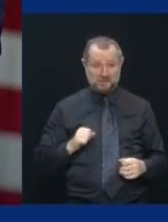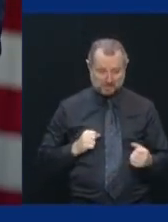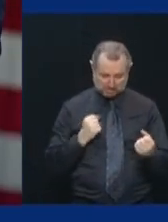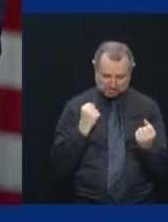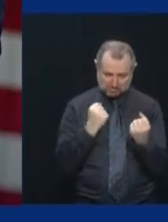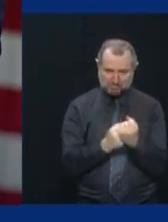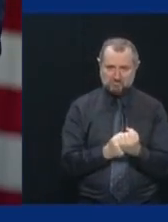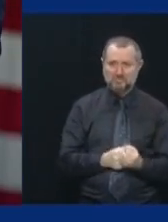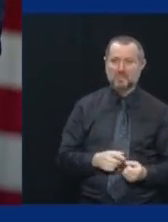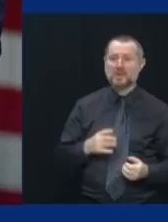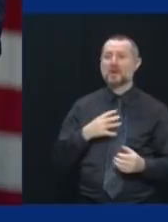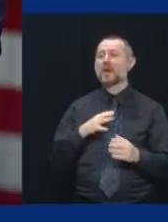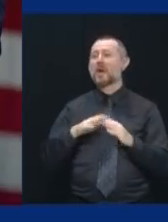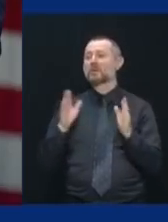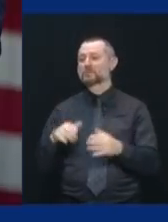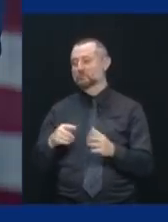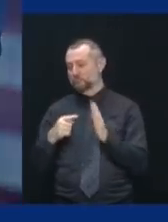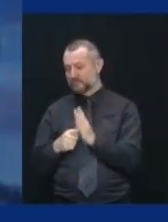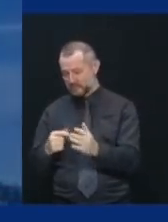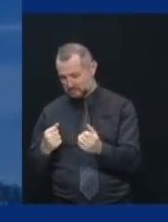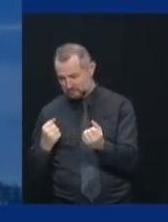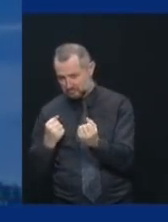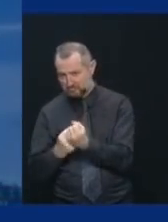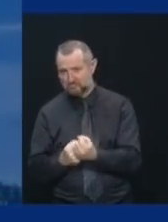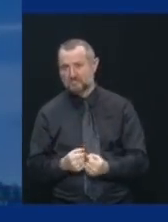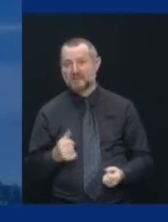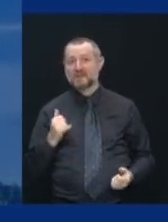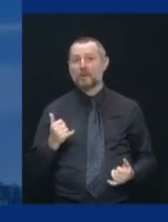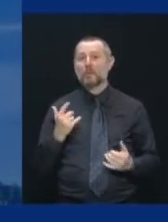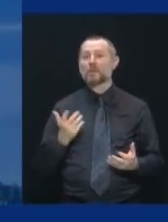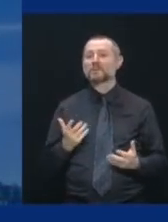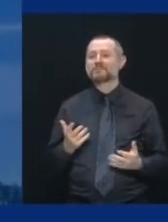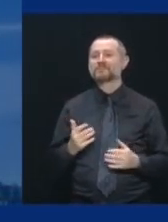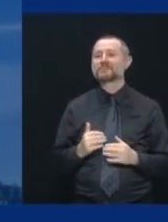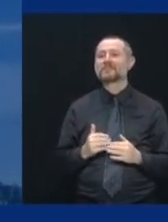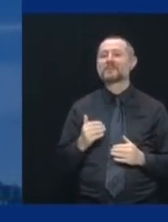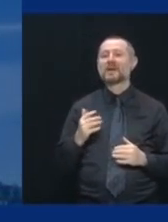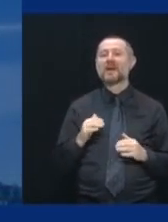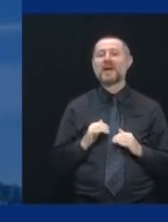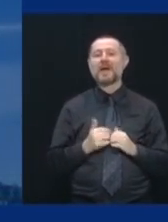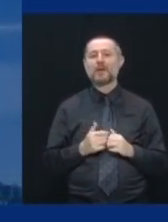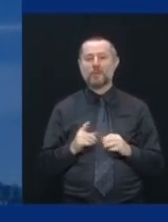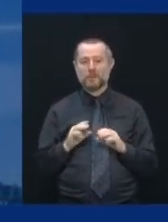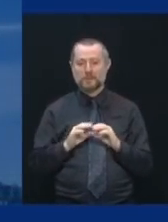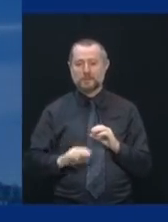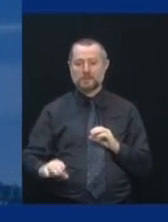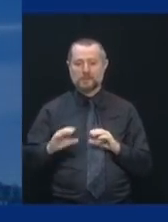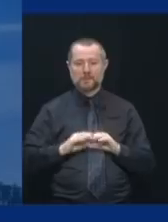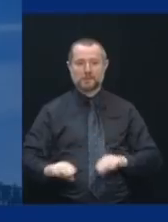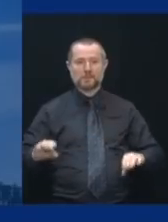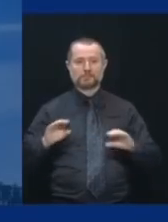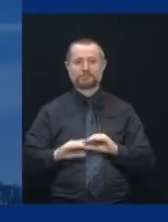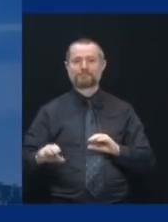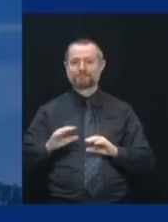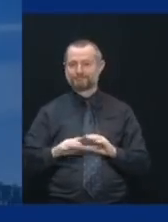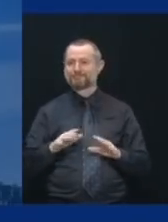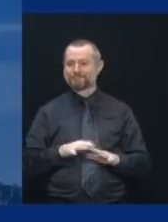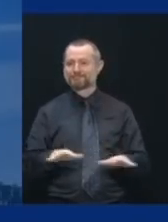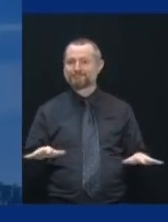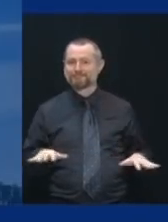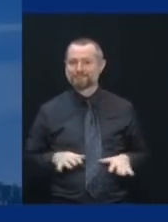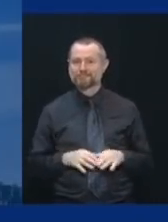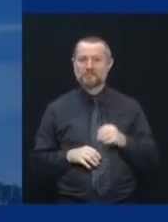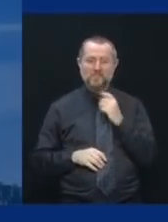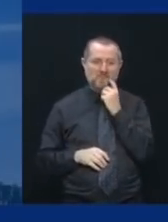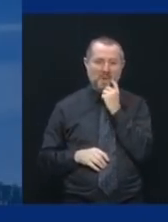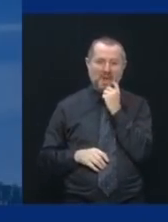the question is going to be the fairness in the distribution of the $350 billion. And our point is, I